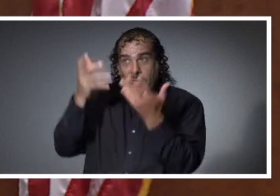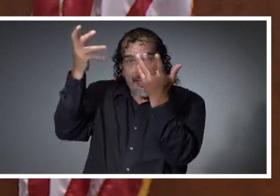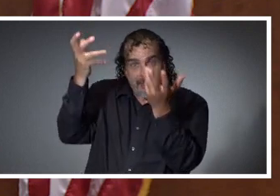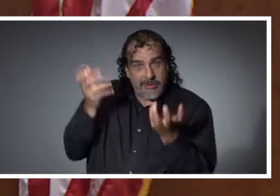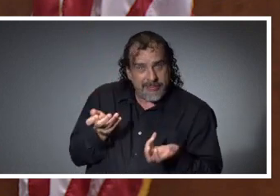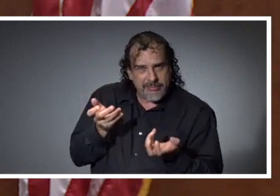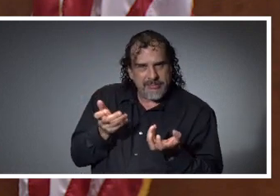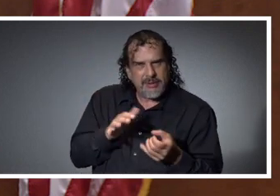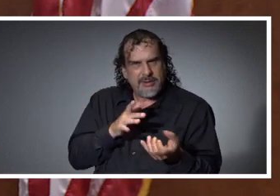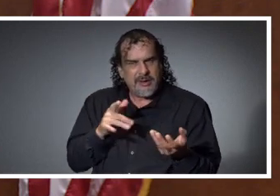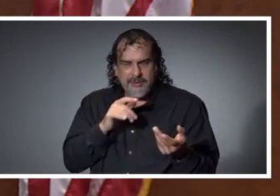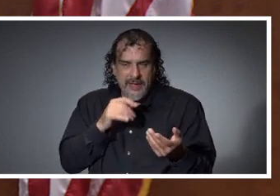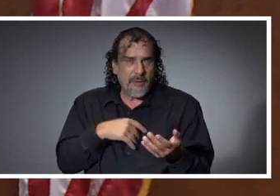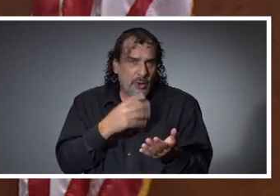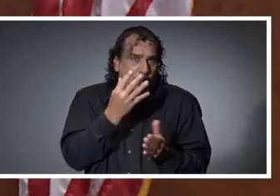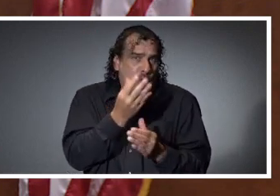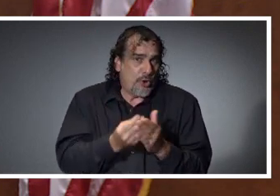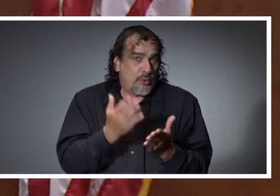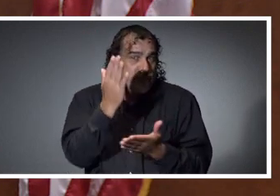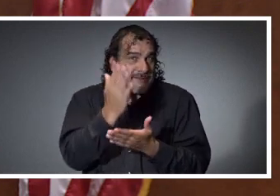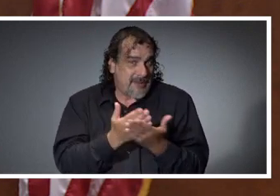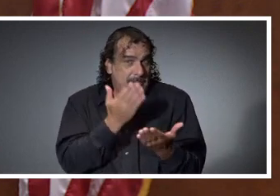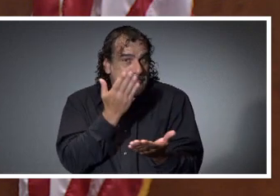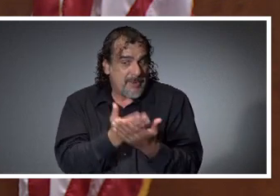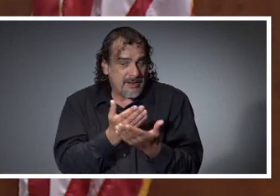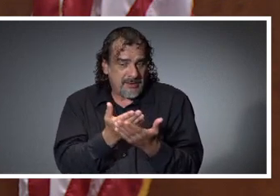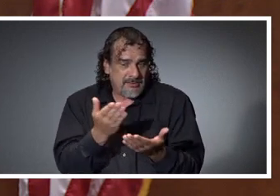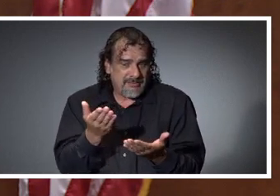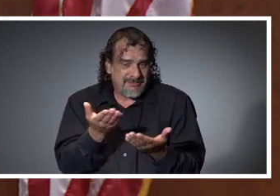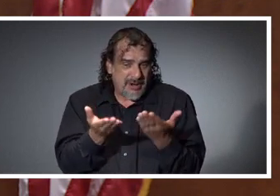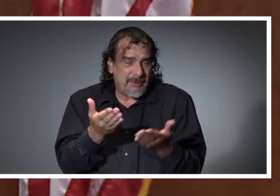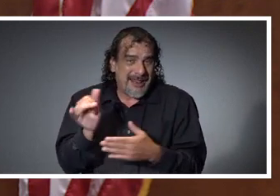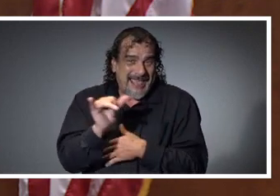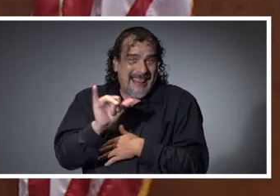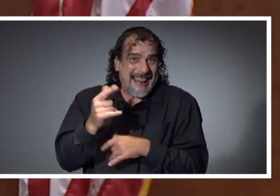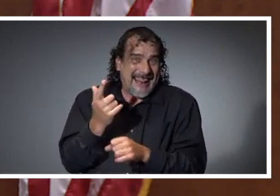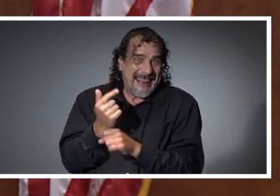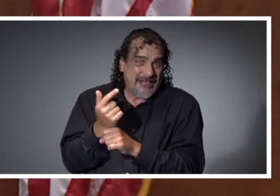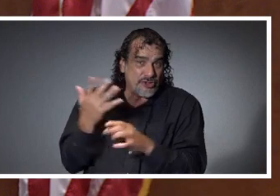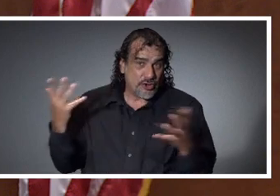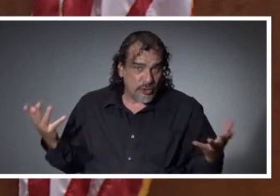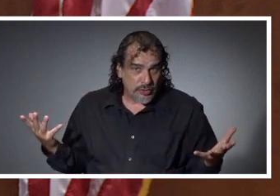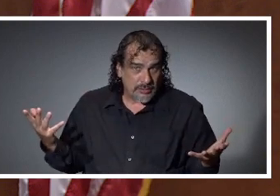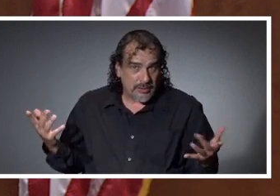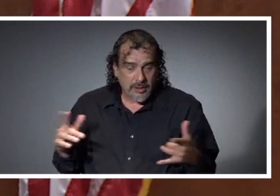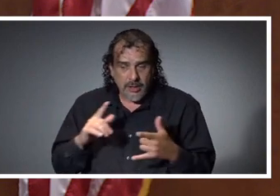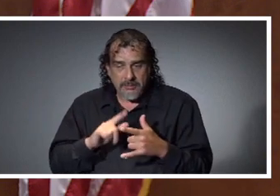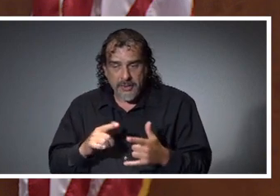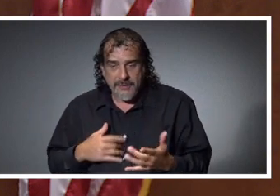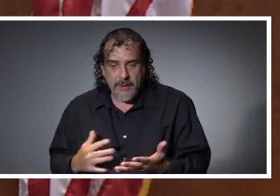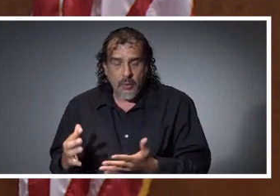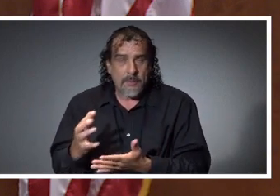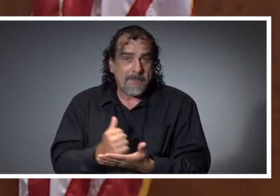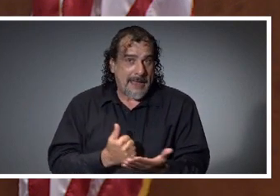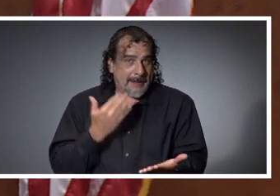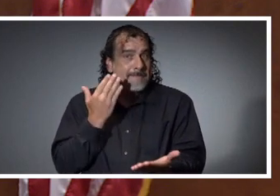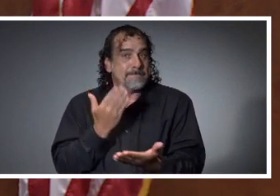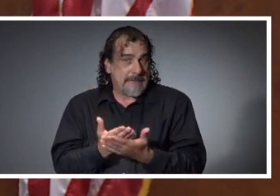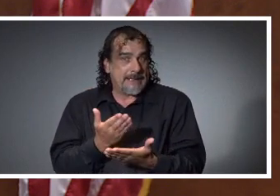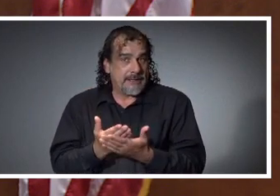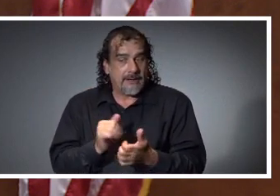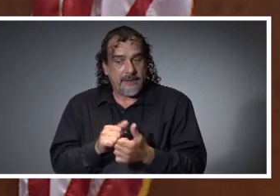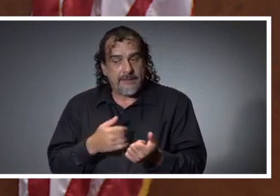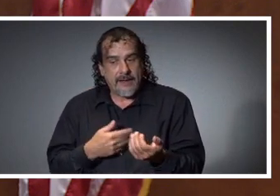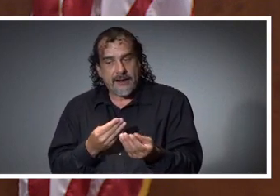they will have revenue losses relative to what they did last year, but they will generate money to the point that they can help